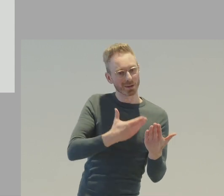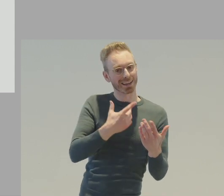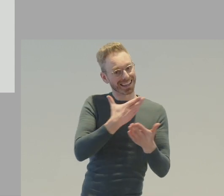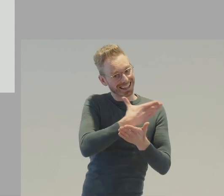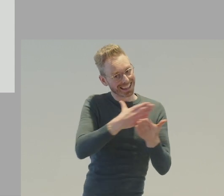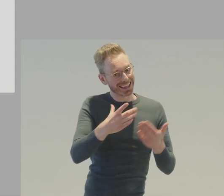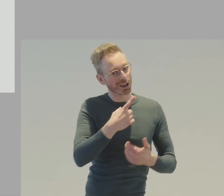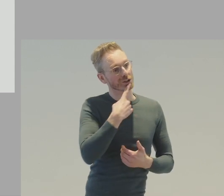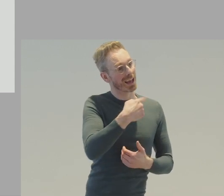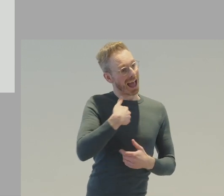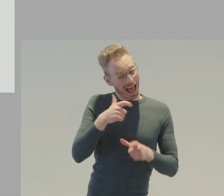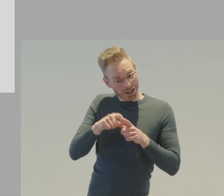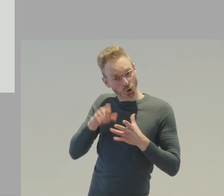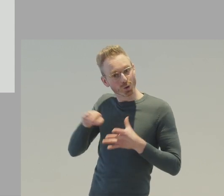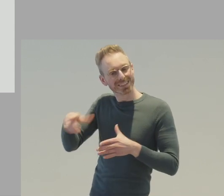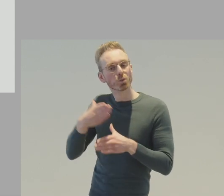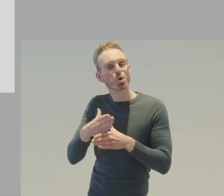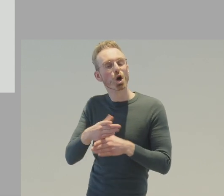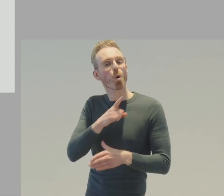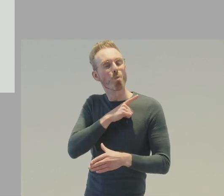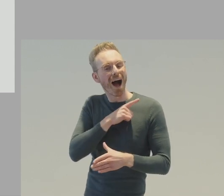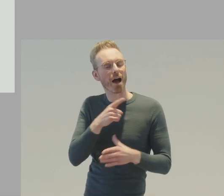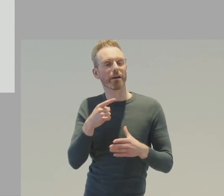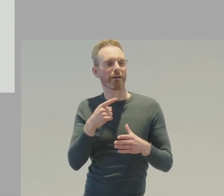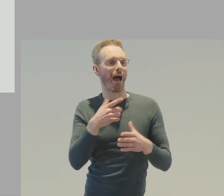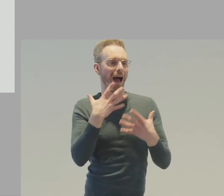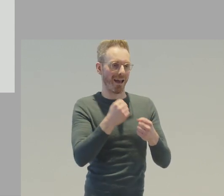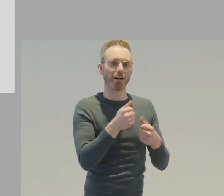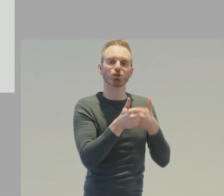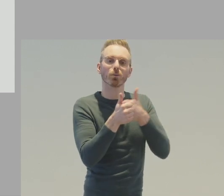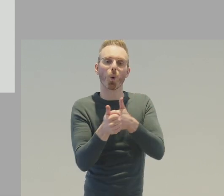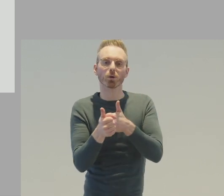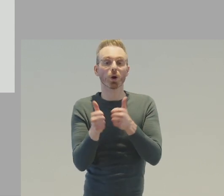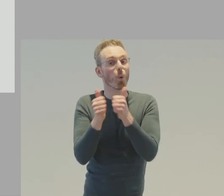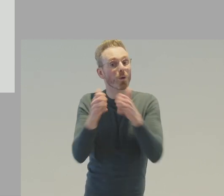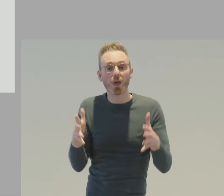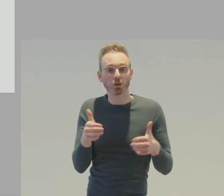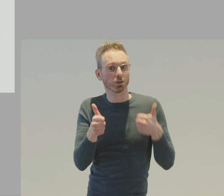Okay? I'll come back more to that later.